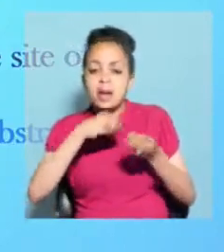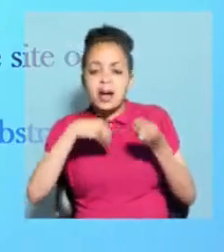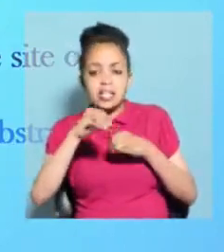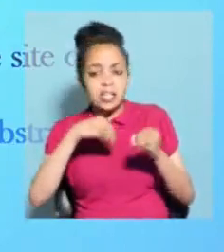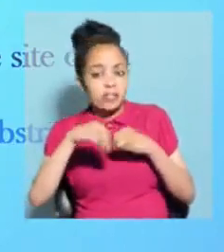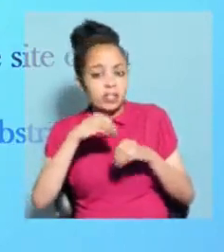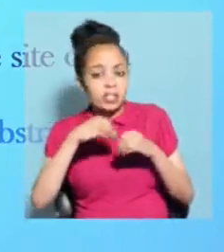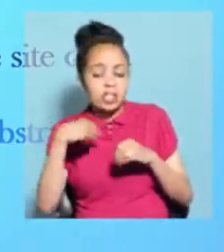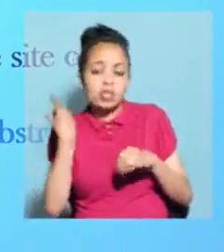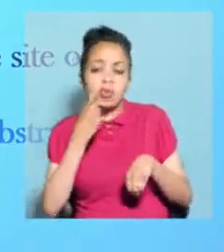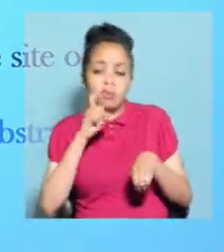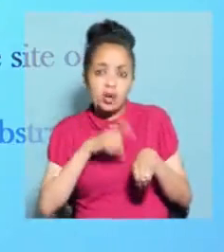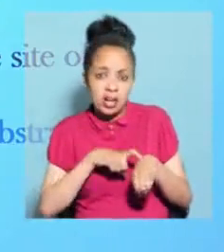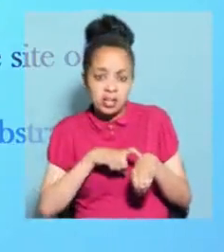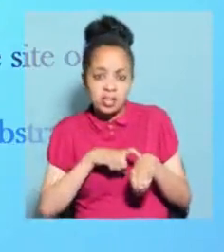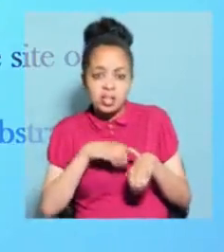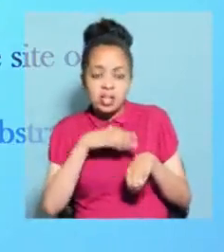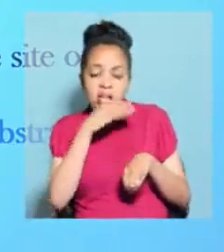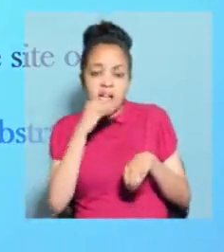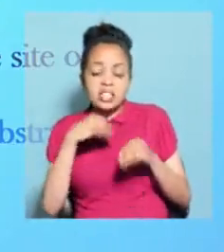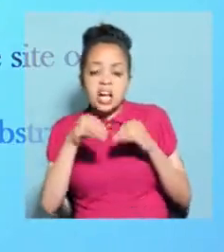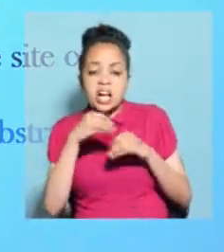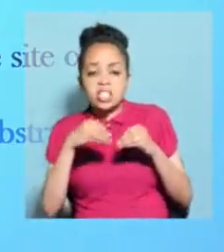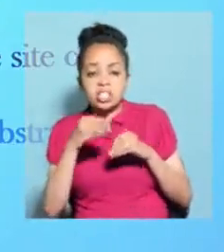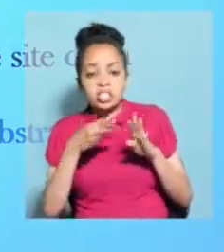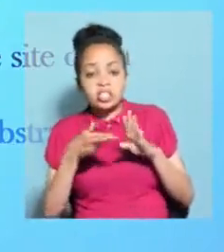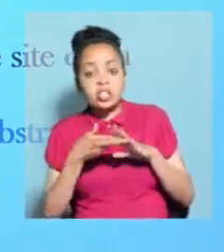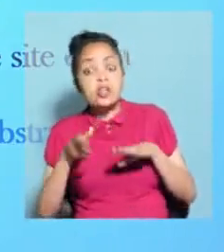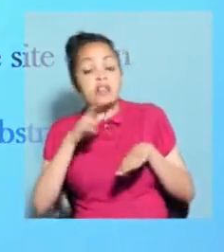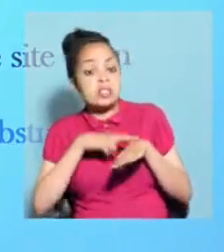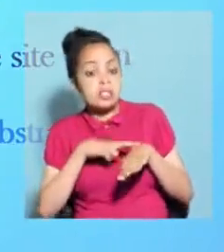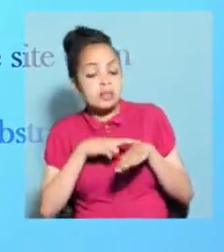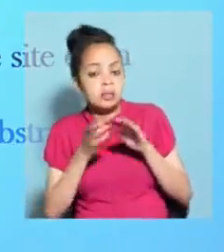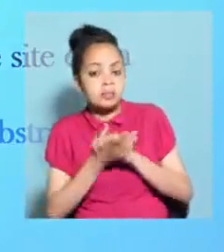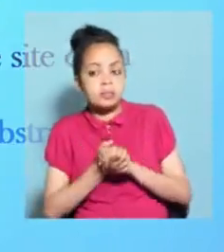and the action can be reversible when inhibitor can be removed.